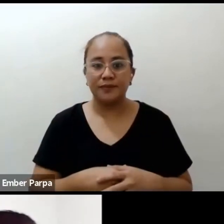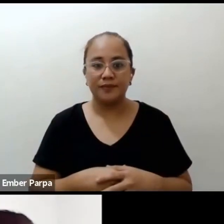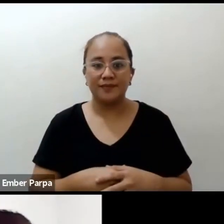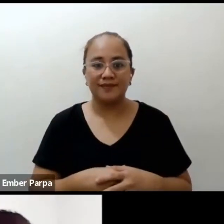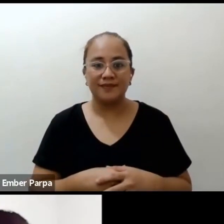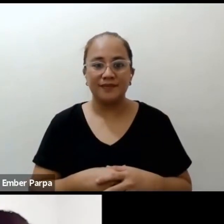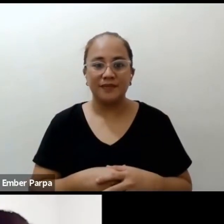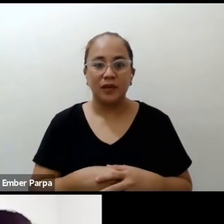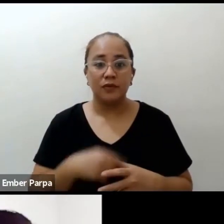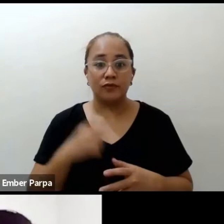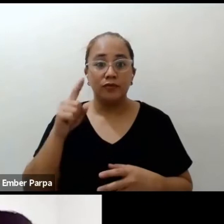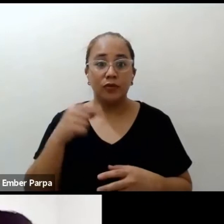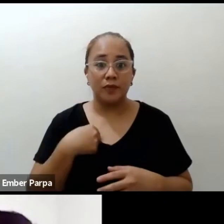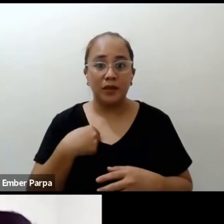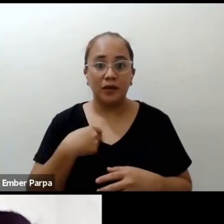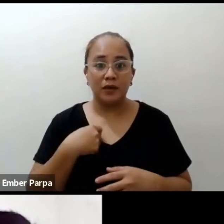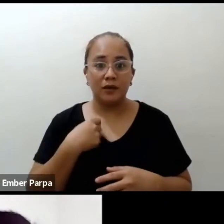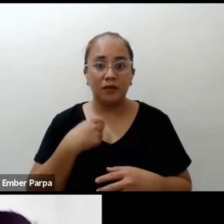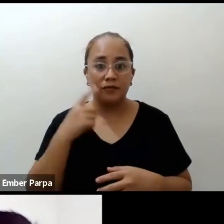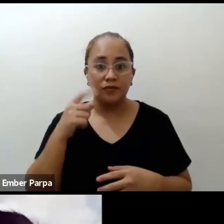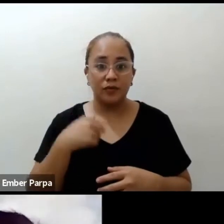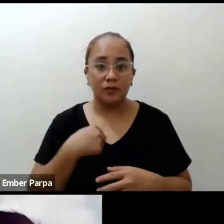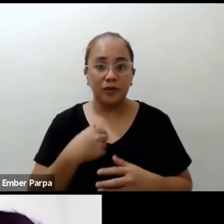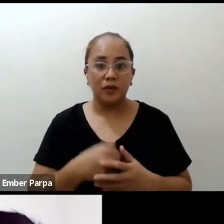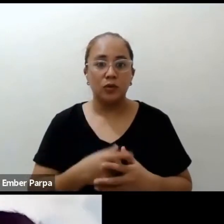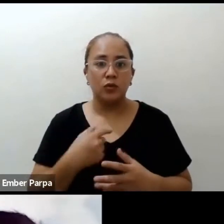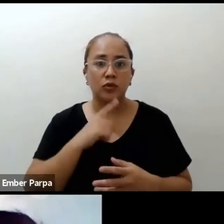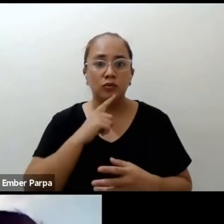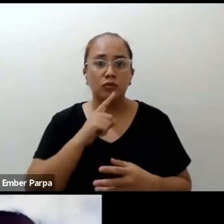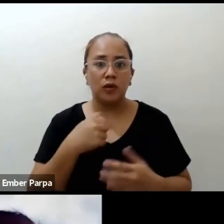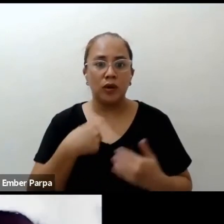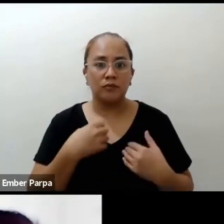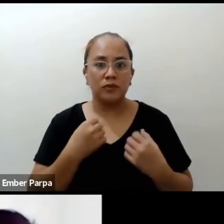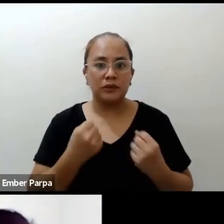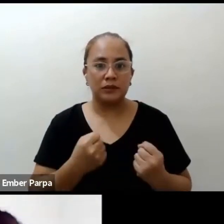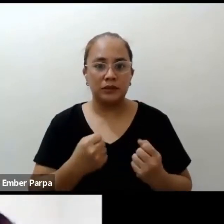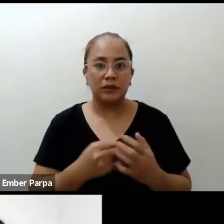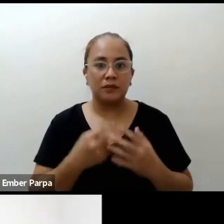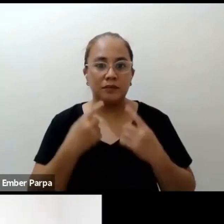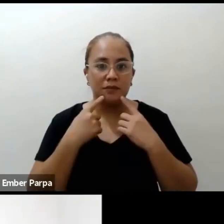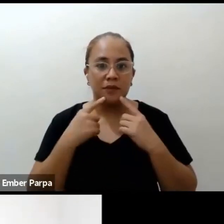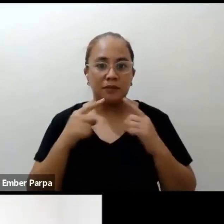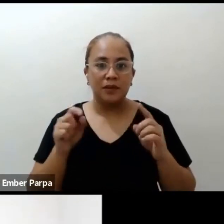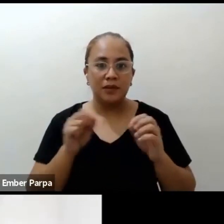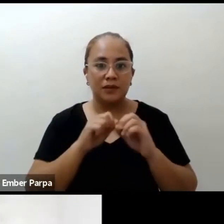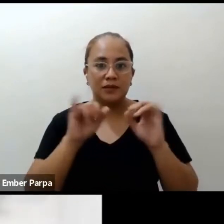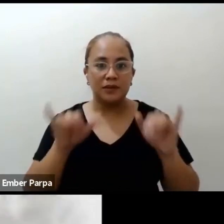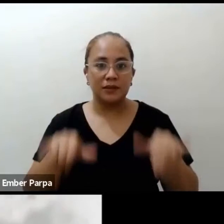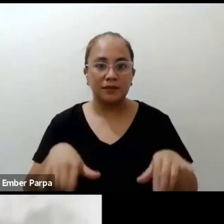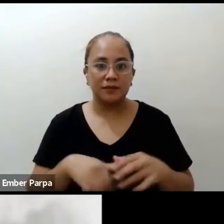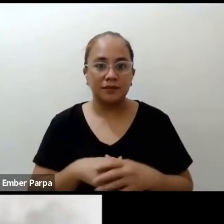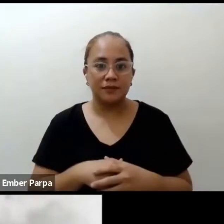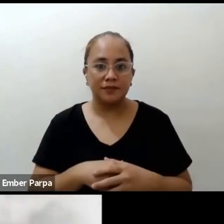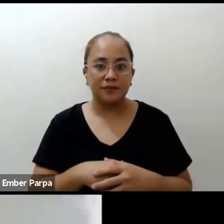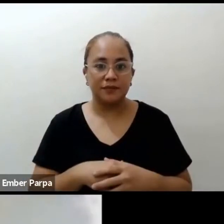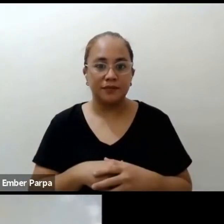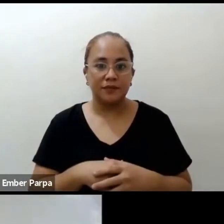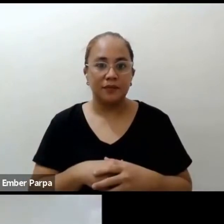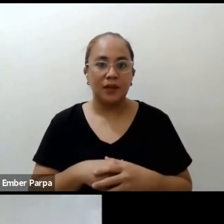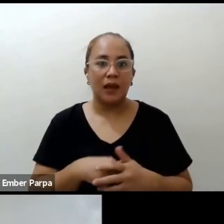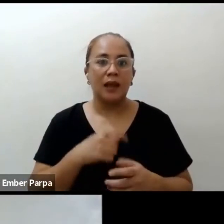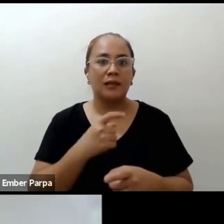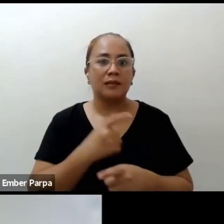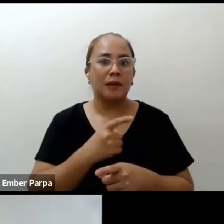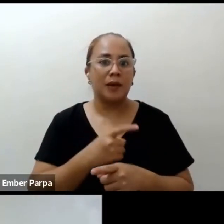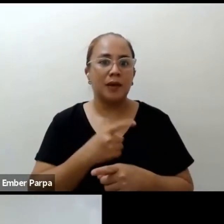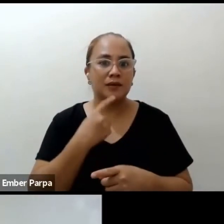para sa akin, we really have to strengthen yung public system. So tama yung